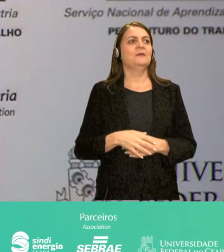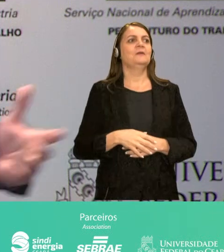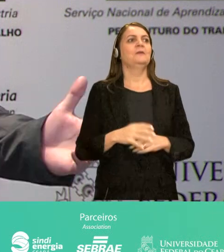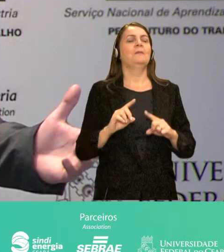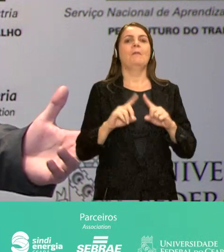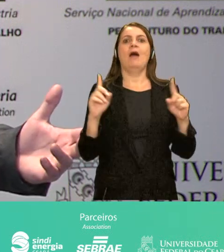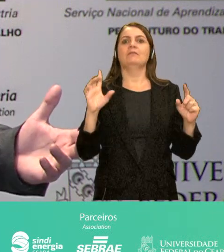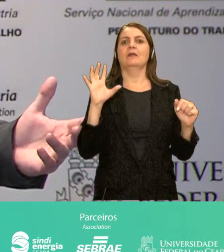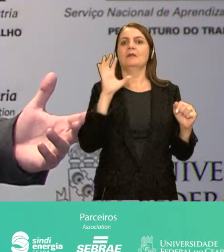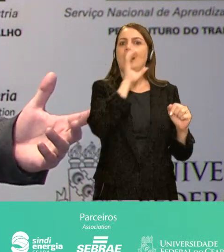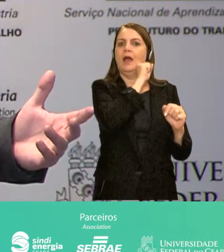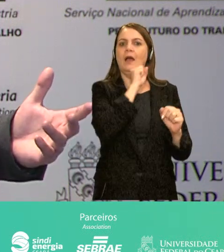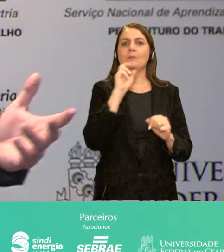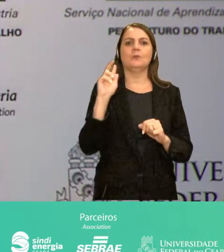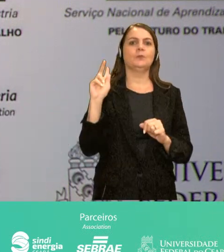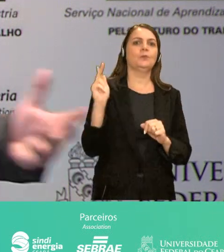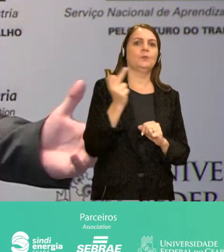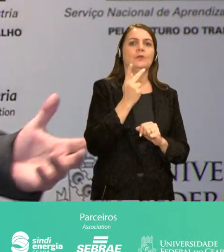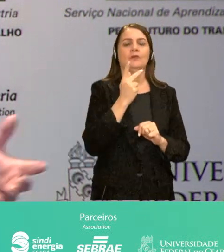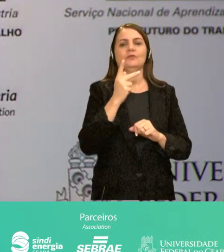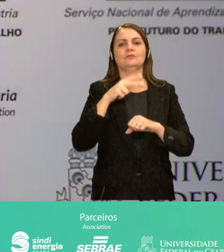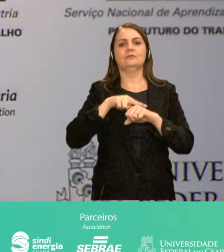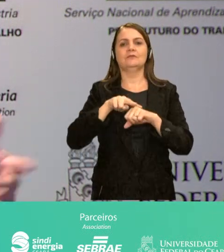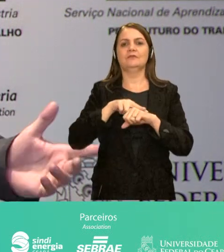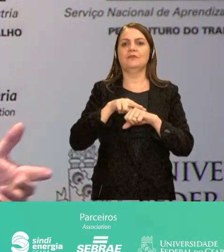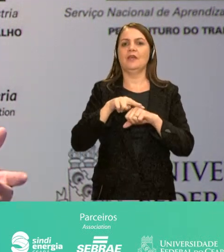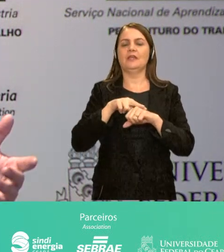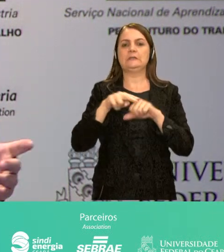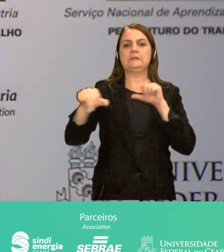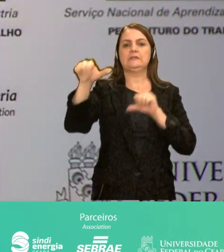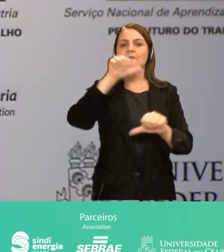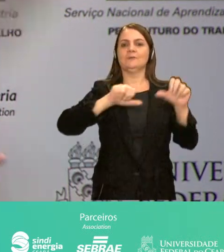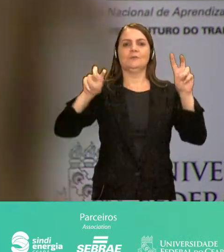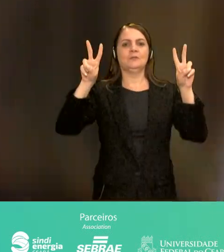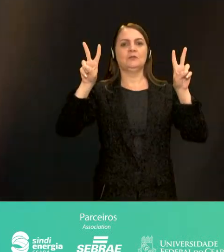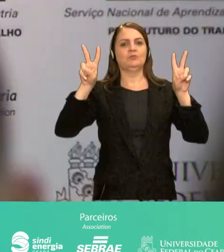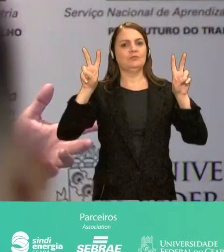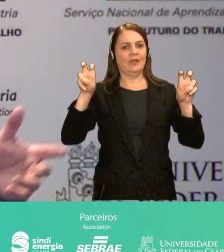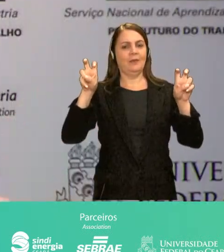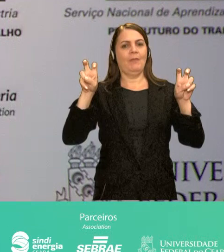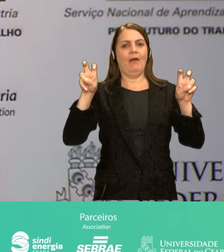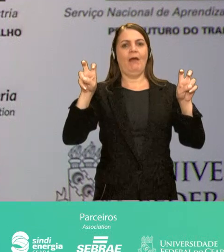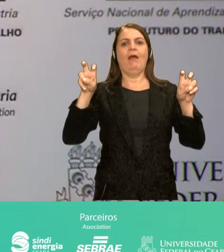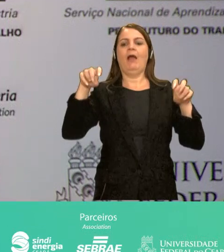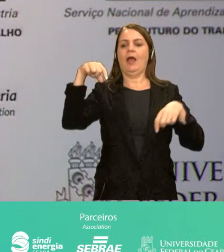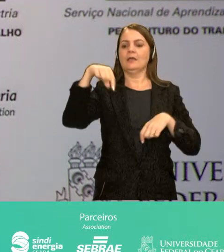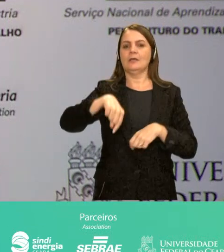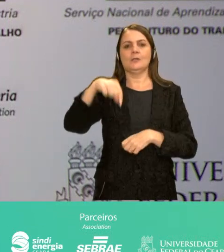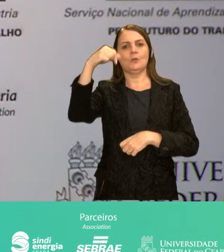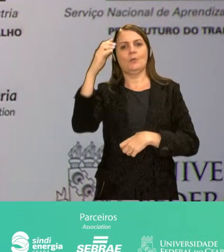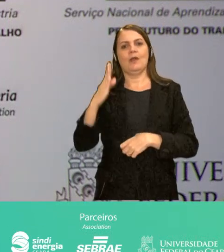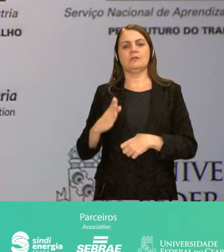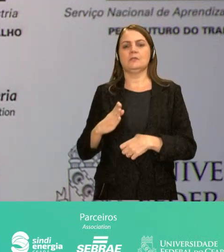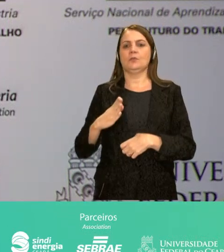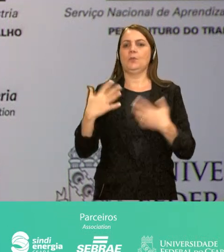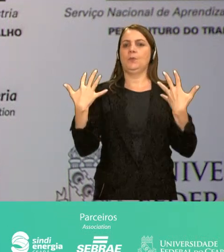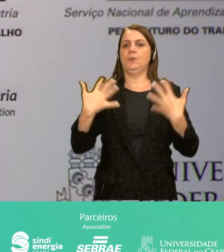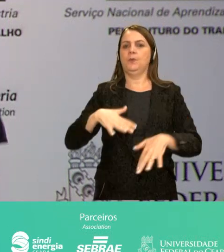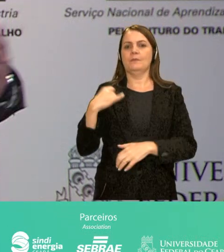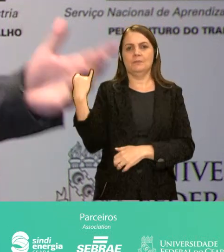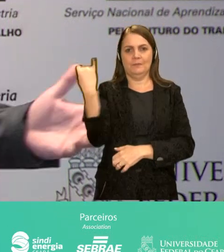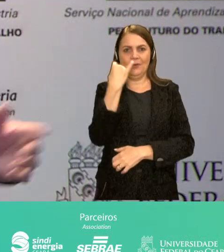Green hydrogen became a theme here in Brazil very quickly, a relevant theme